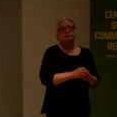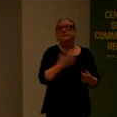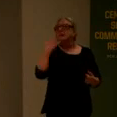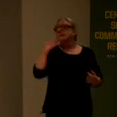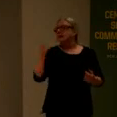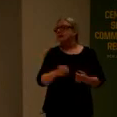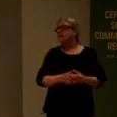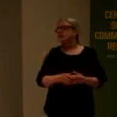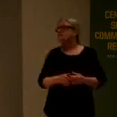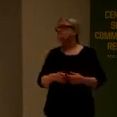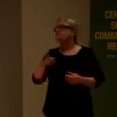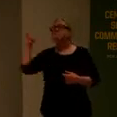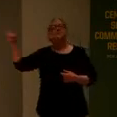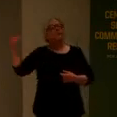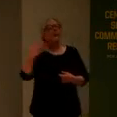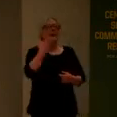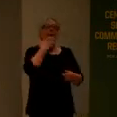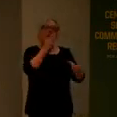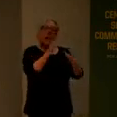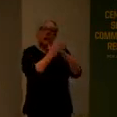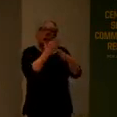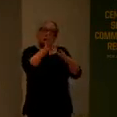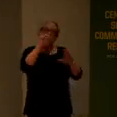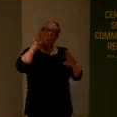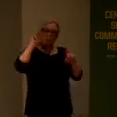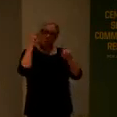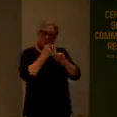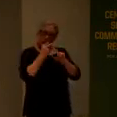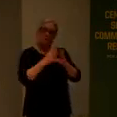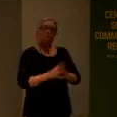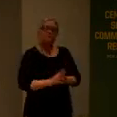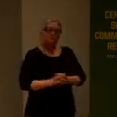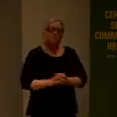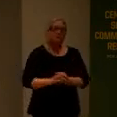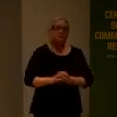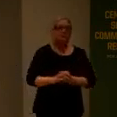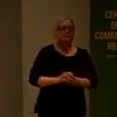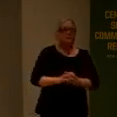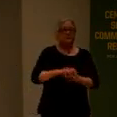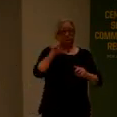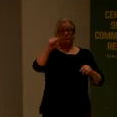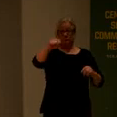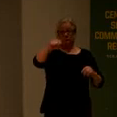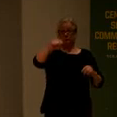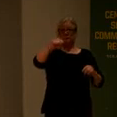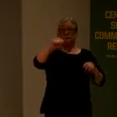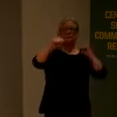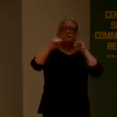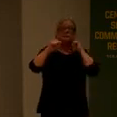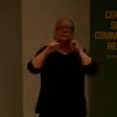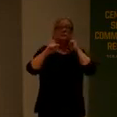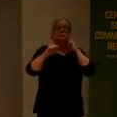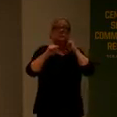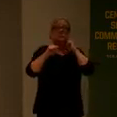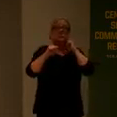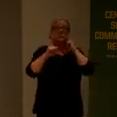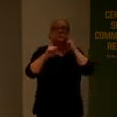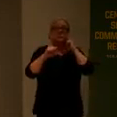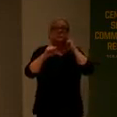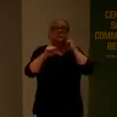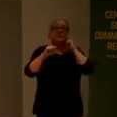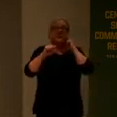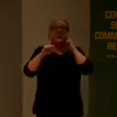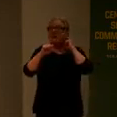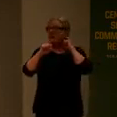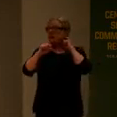Well, thank you so much for sharing that perspective. And I, yeah, I probably something you didn't expect me to say